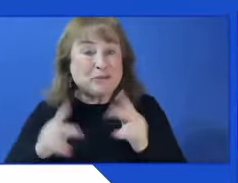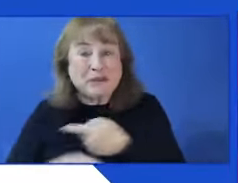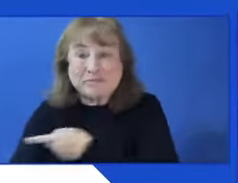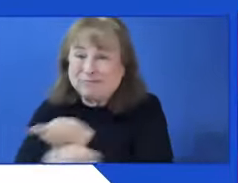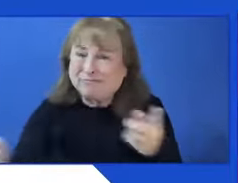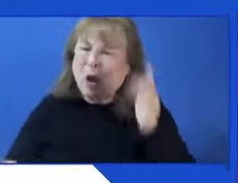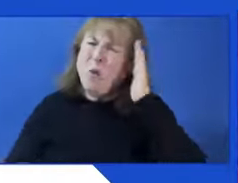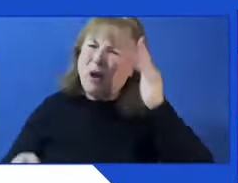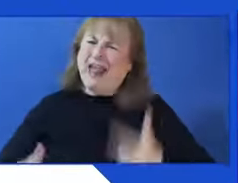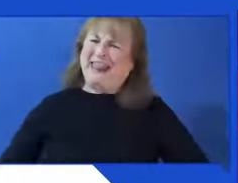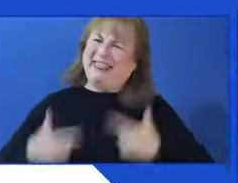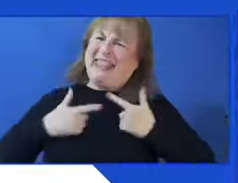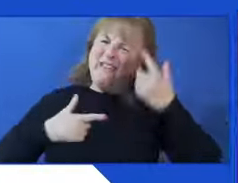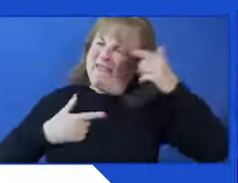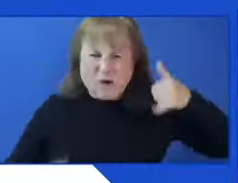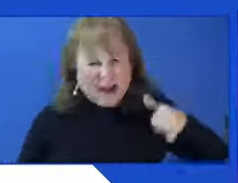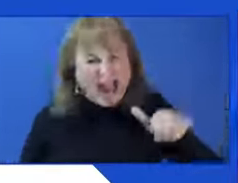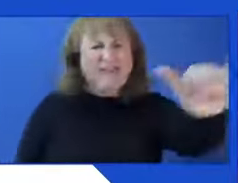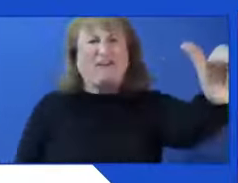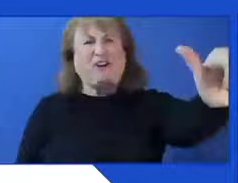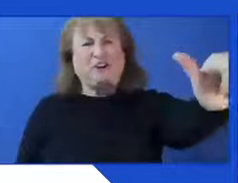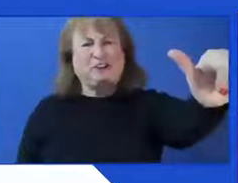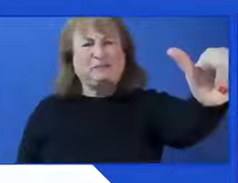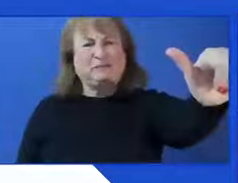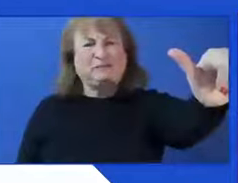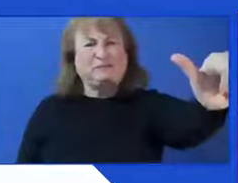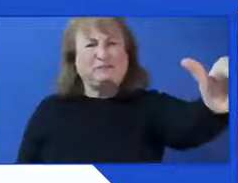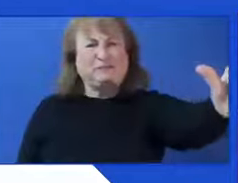will live forever.